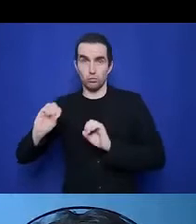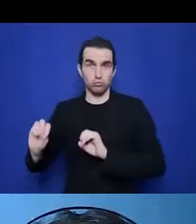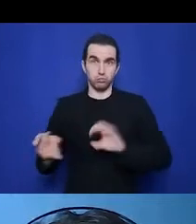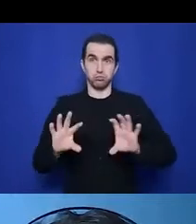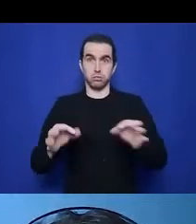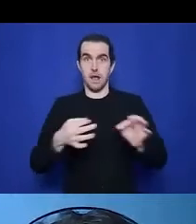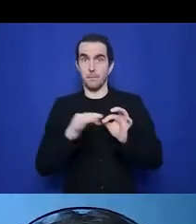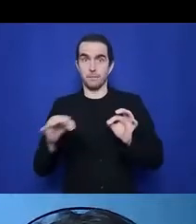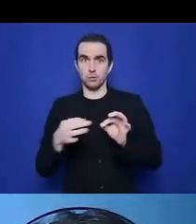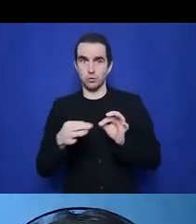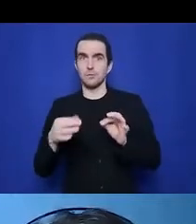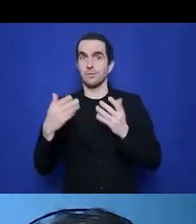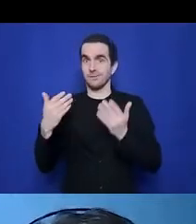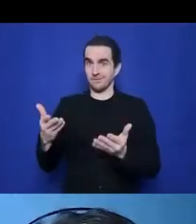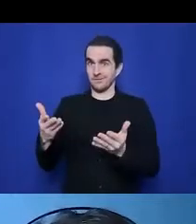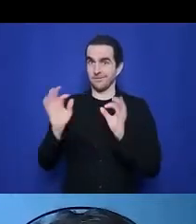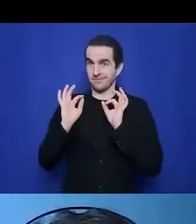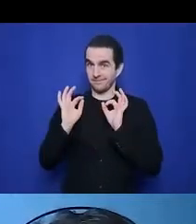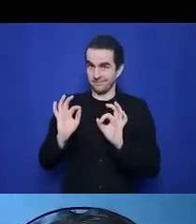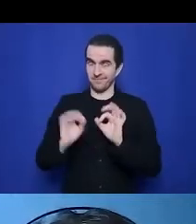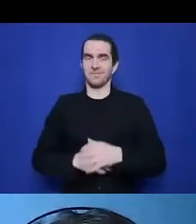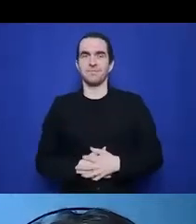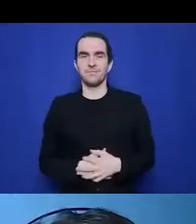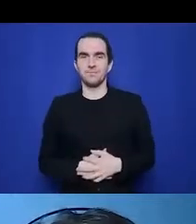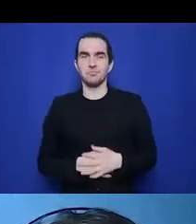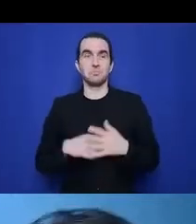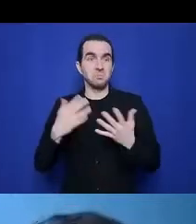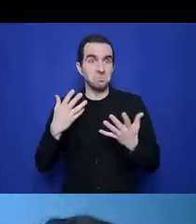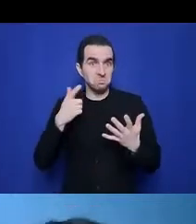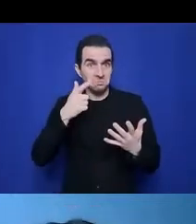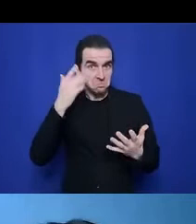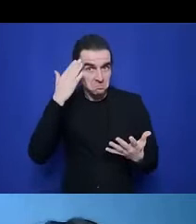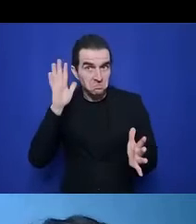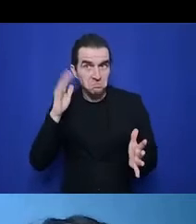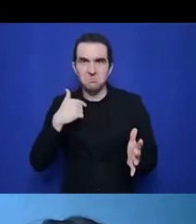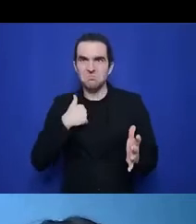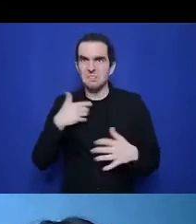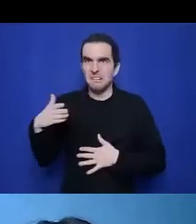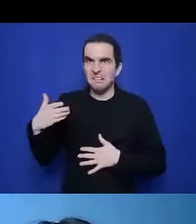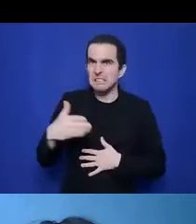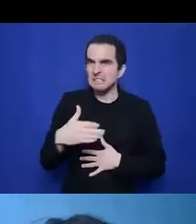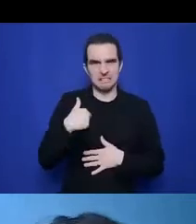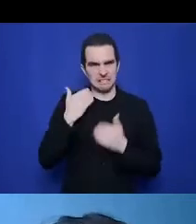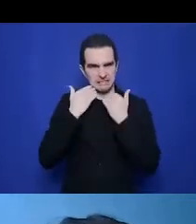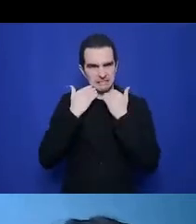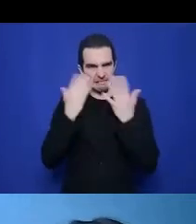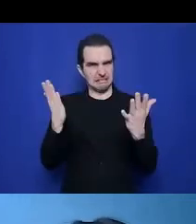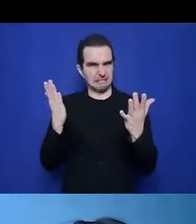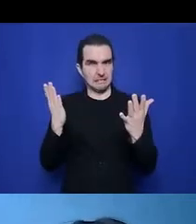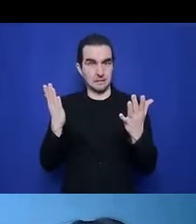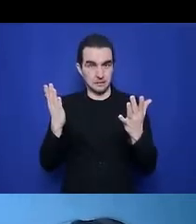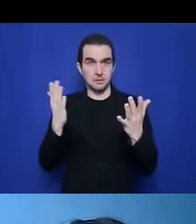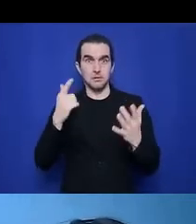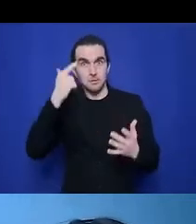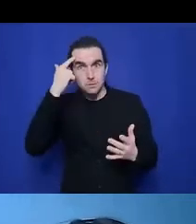that is very nutritional. Love, give me something more substantious. He is in development in order to